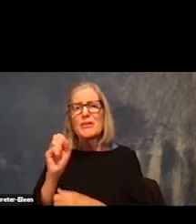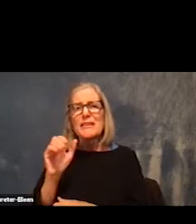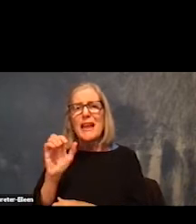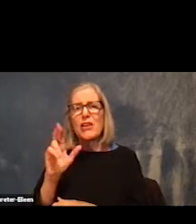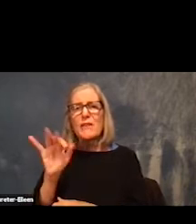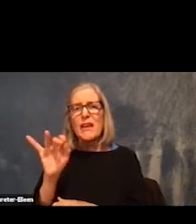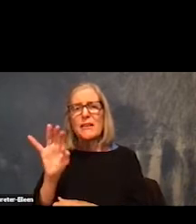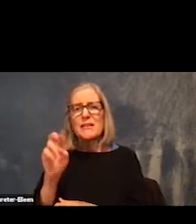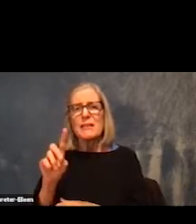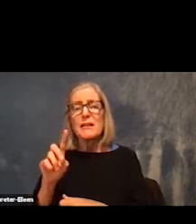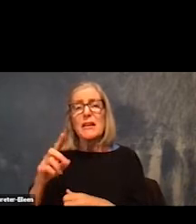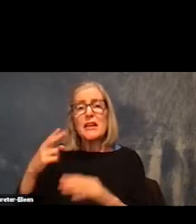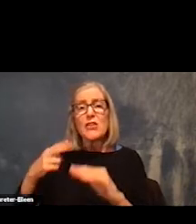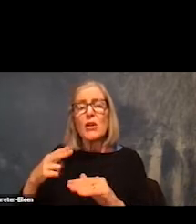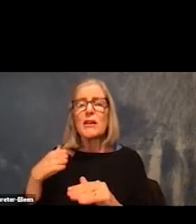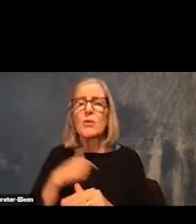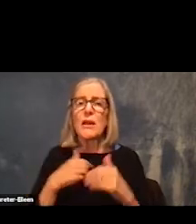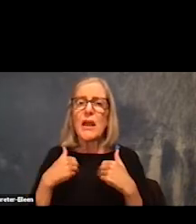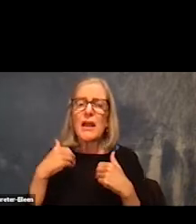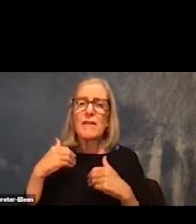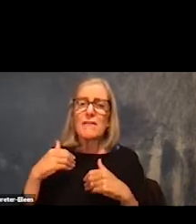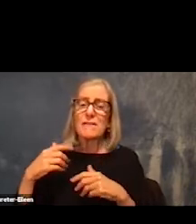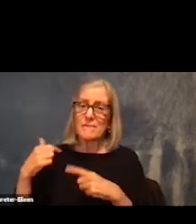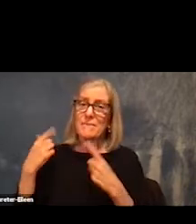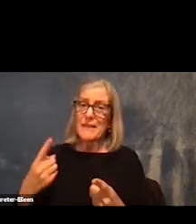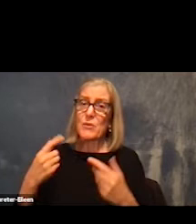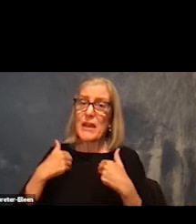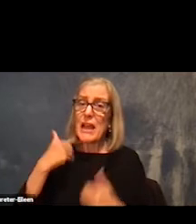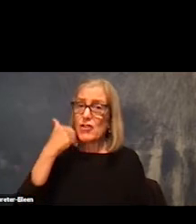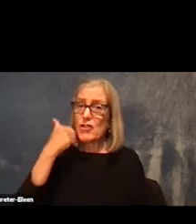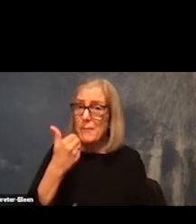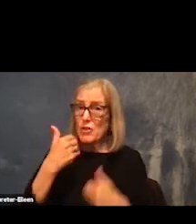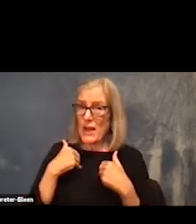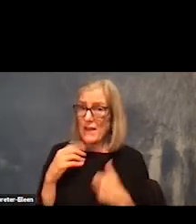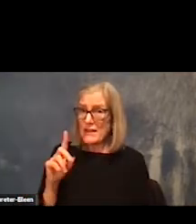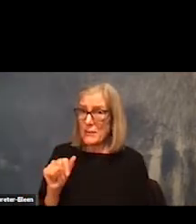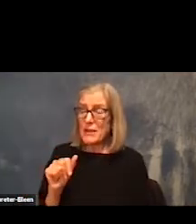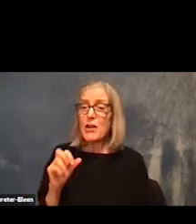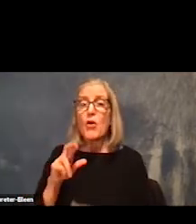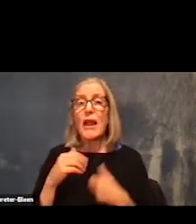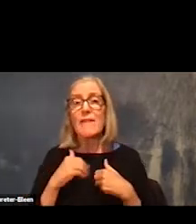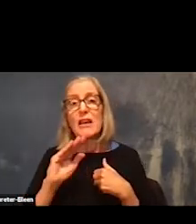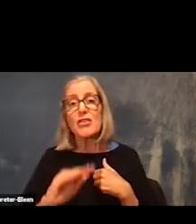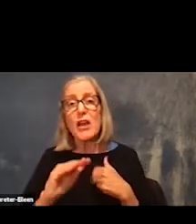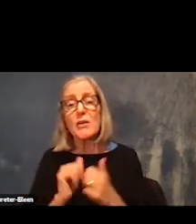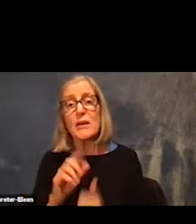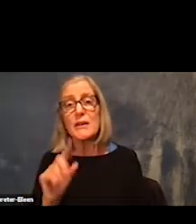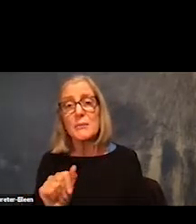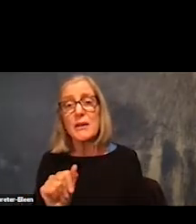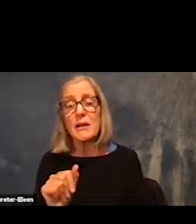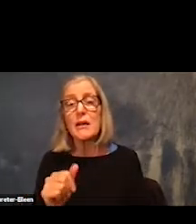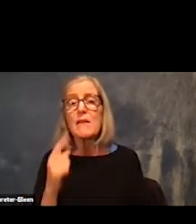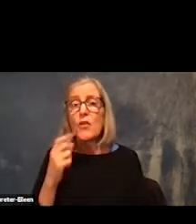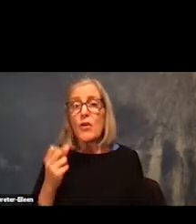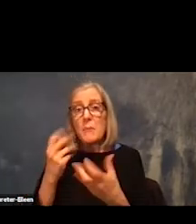was a shame in having a disability or having a disabled child. For many years, they were not educated.